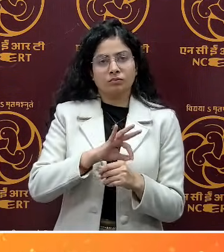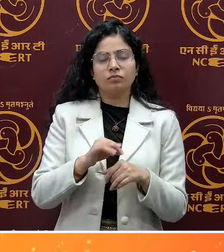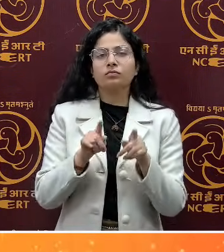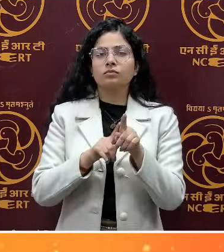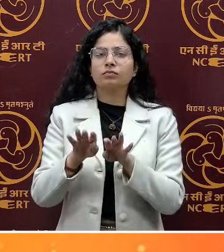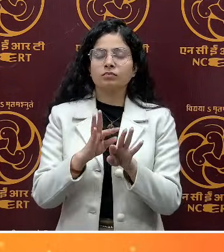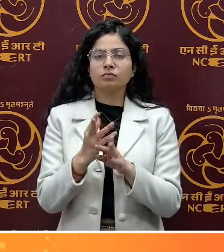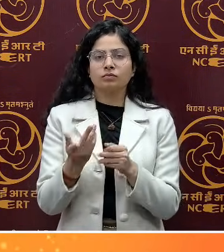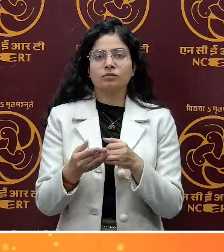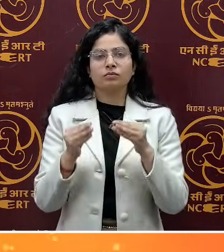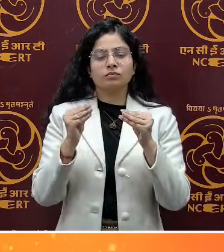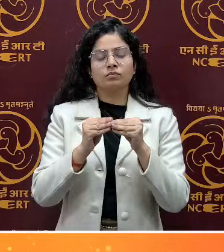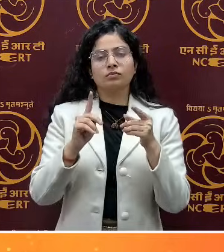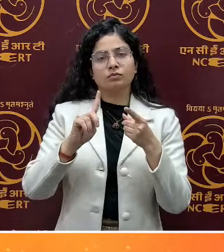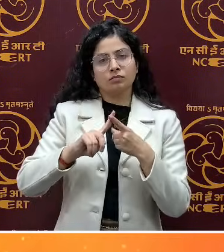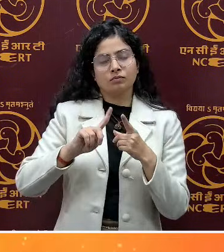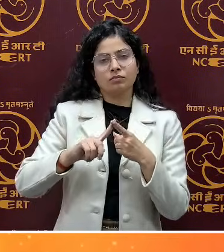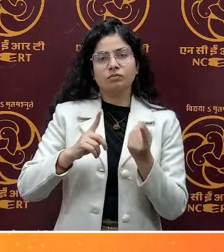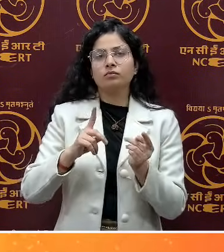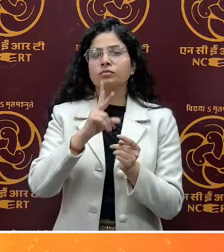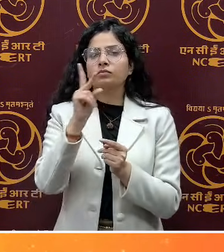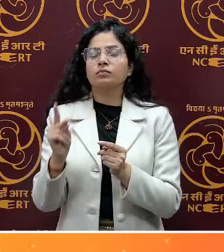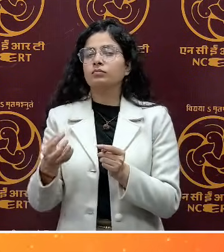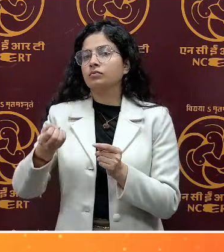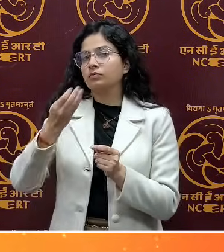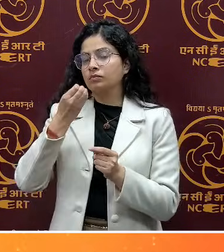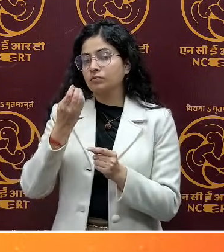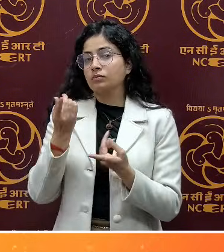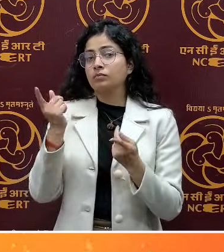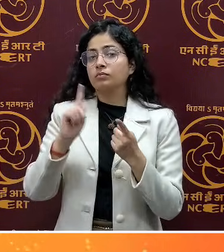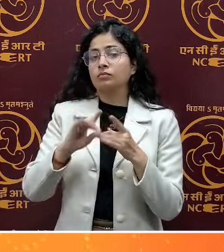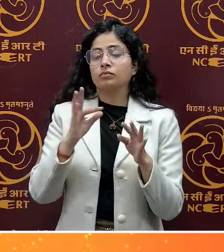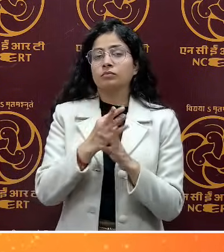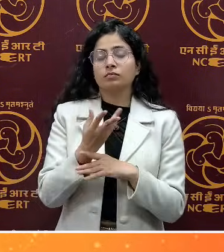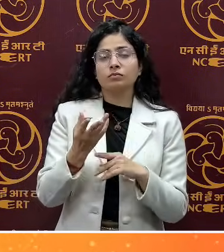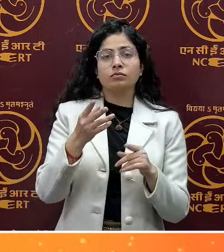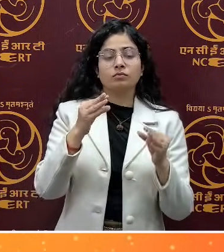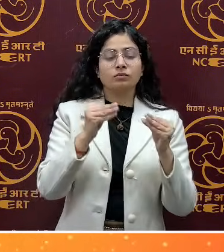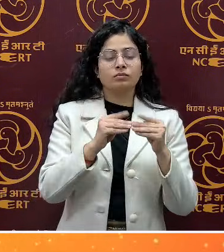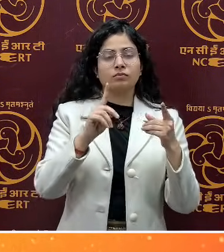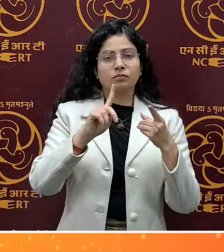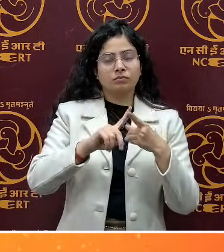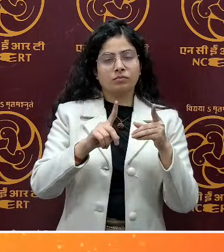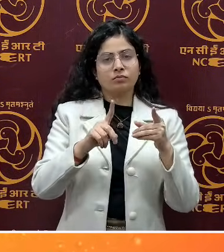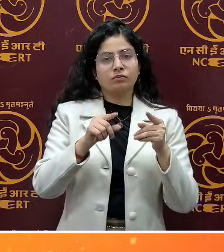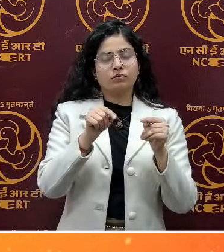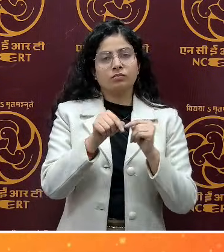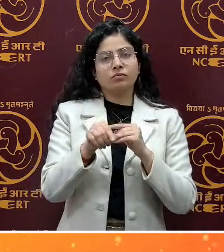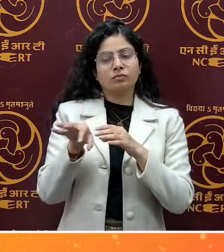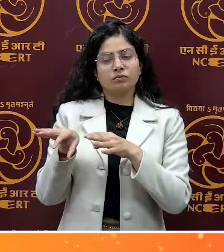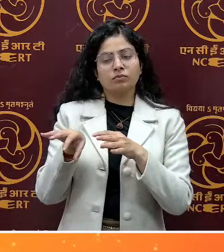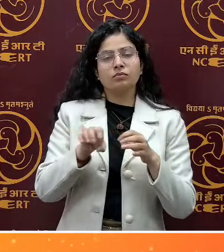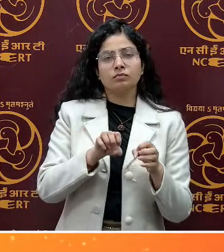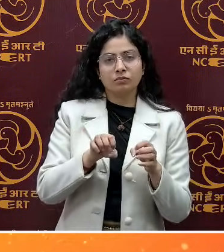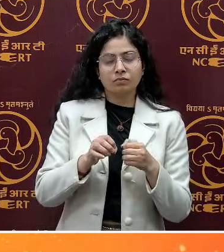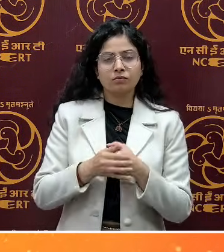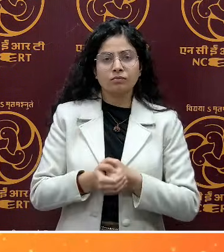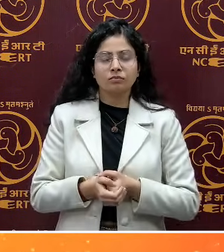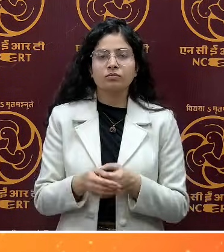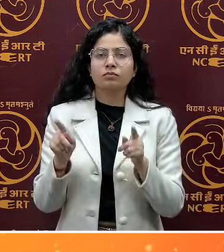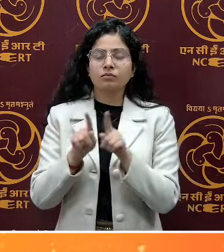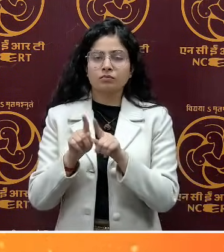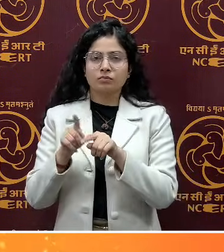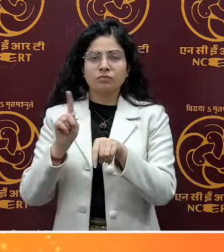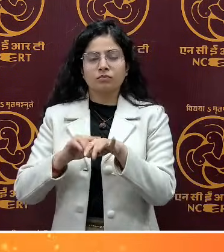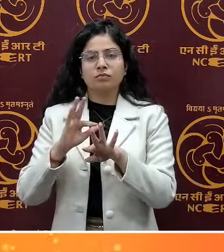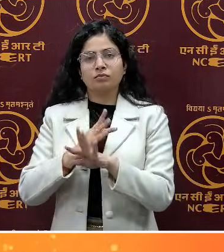like bee and a flower. So what happens? Bee takes nectar, right? Right. At the same